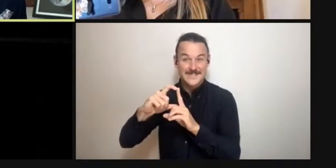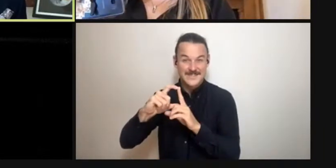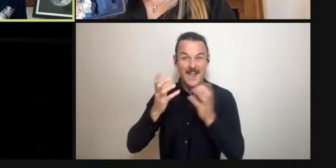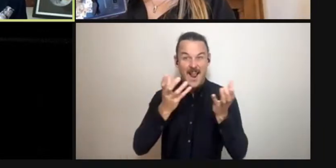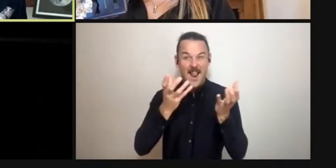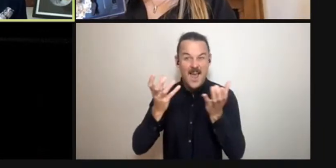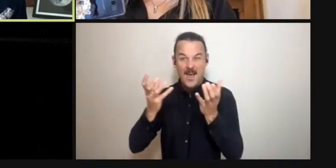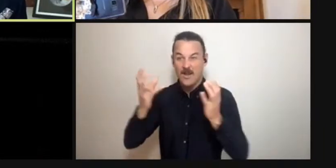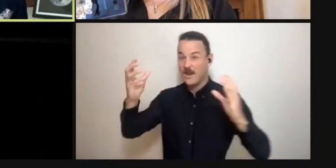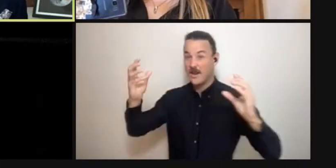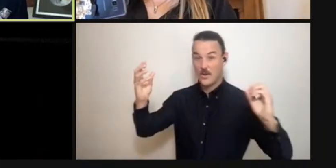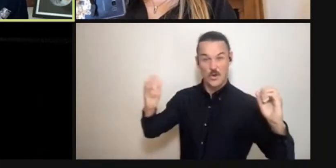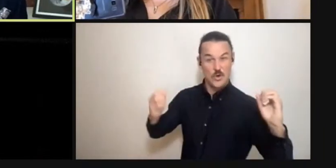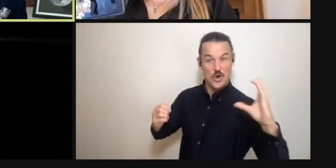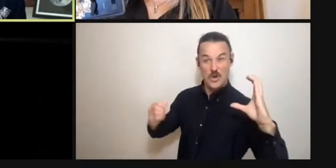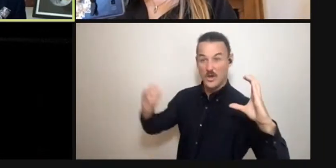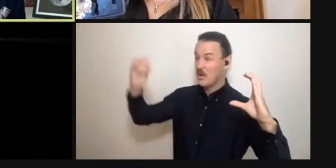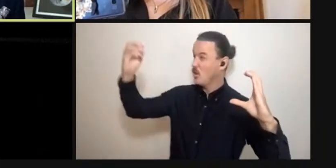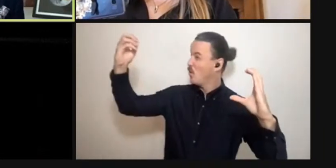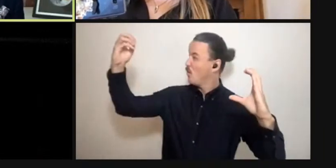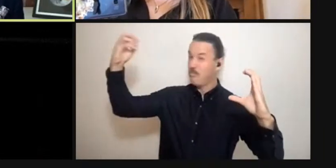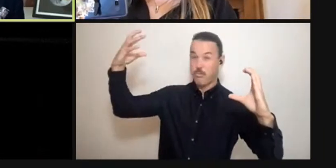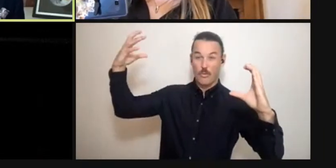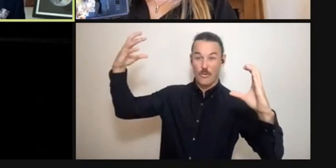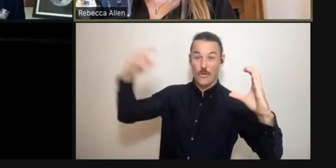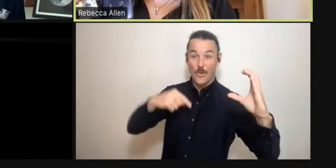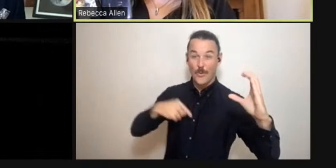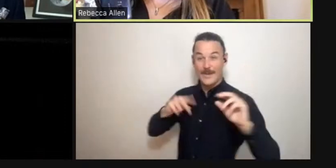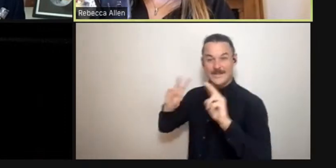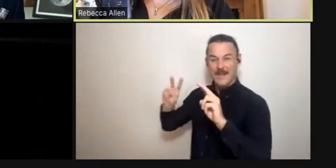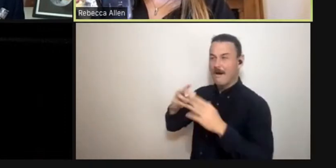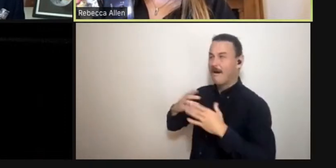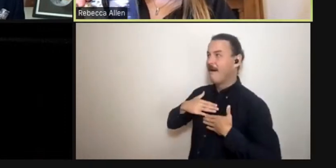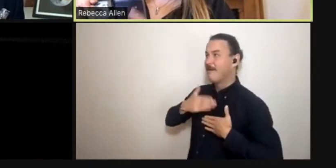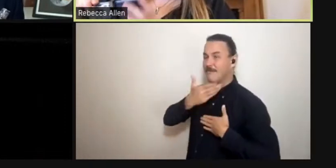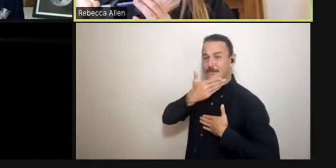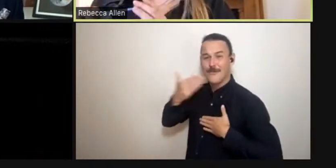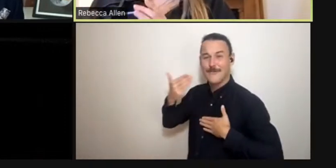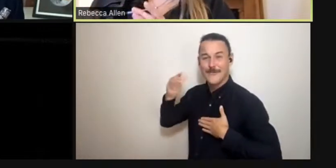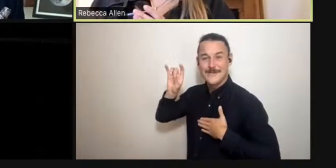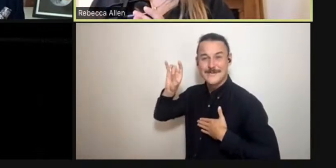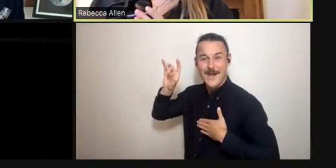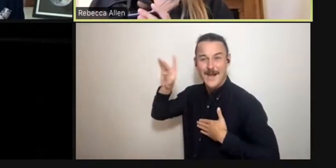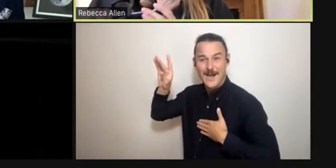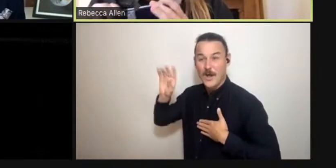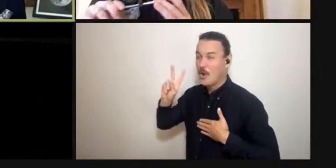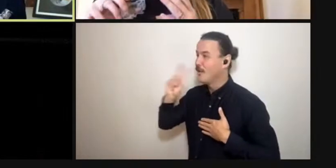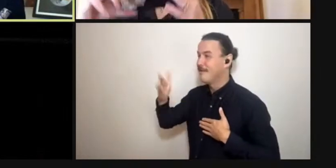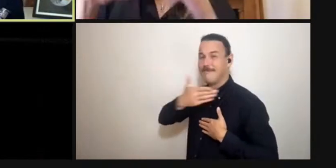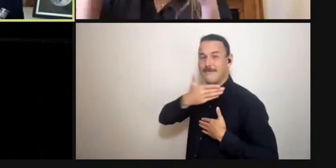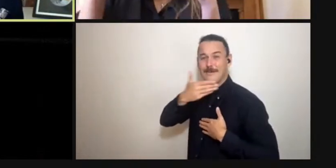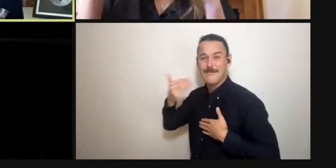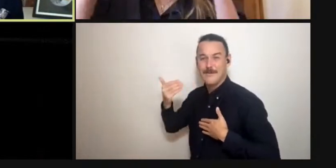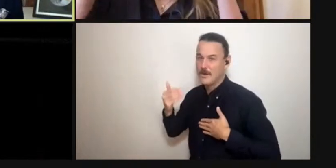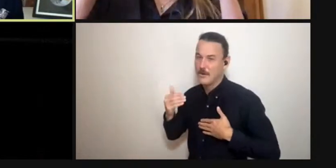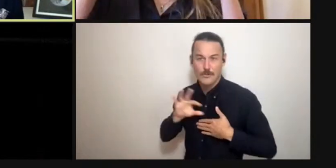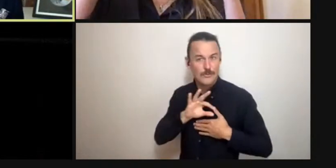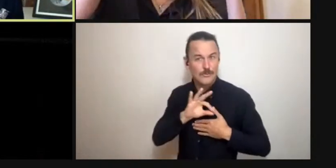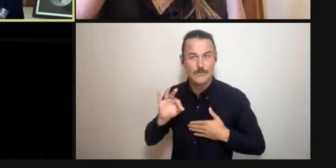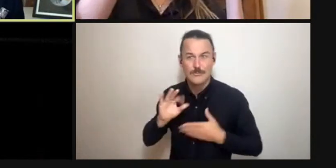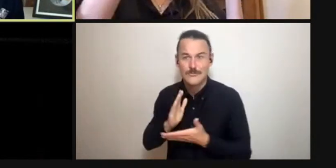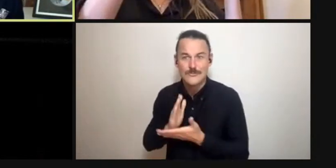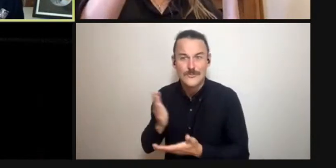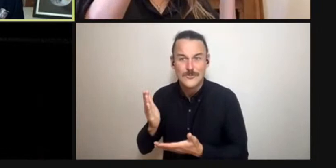love. Couldn't be any further from the truth. Venus is a hellish world with acid rain and temperatures on the